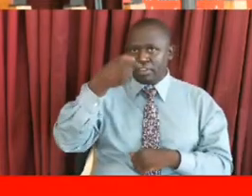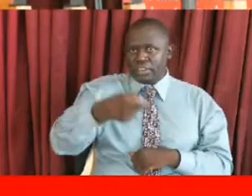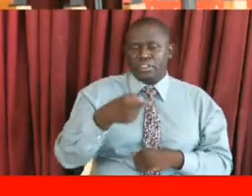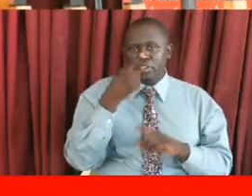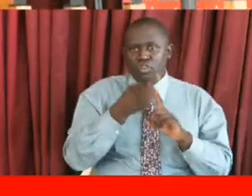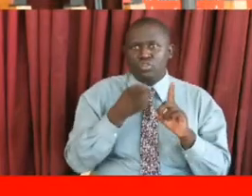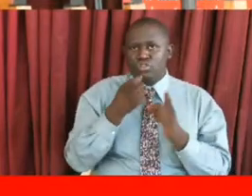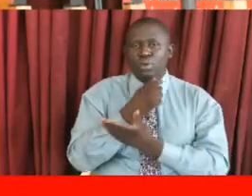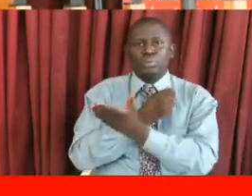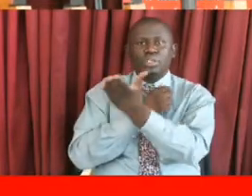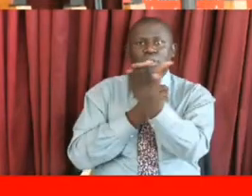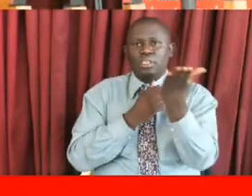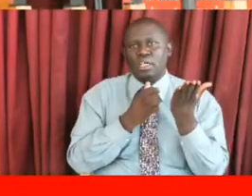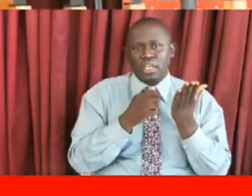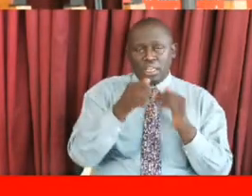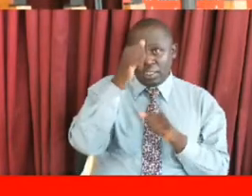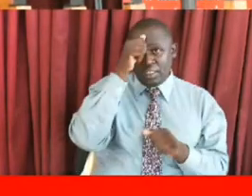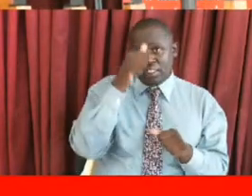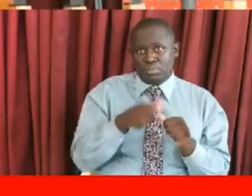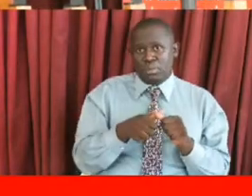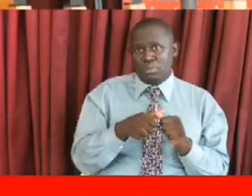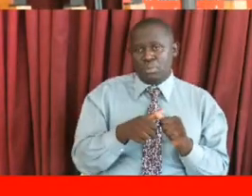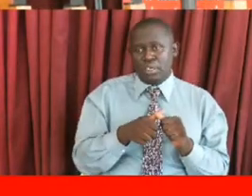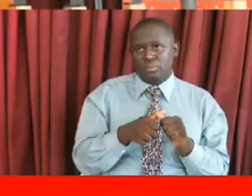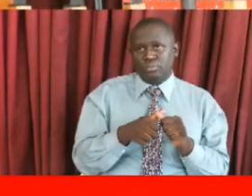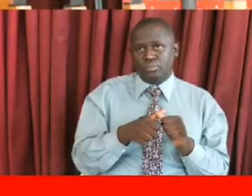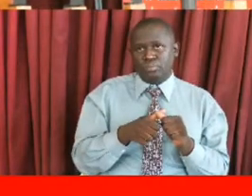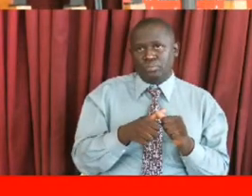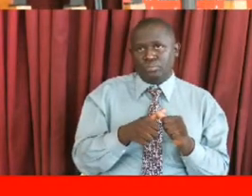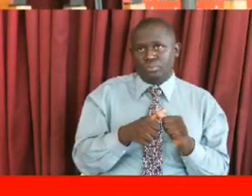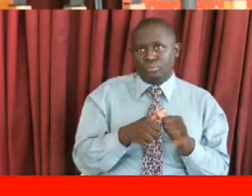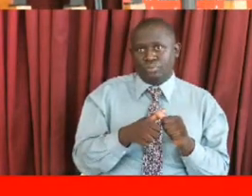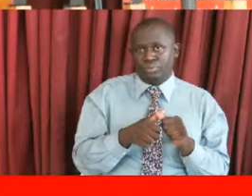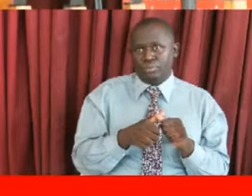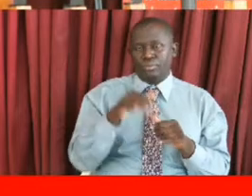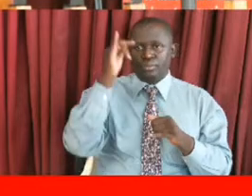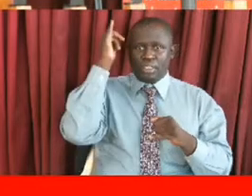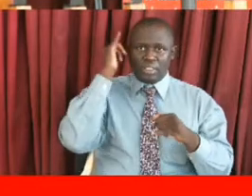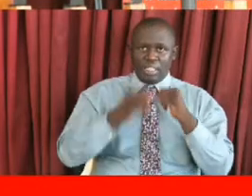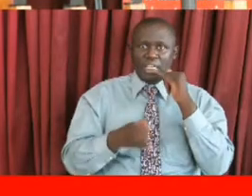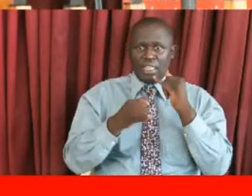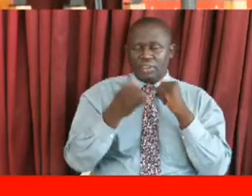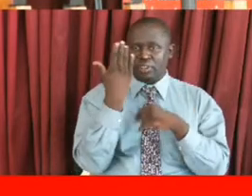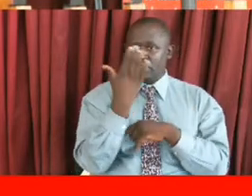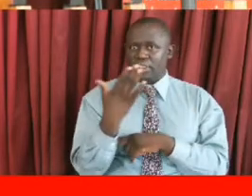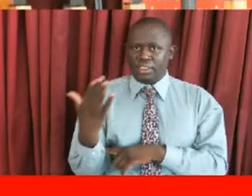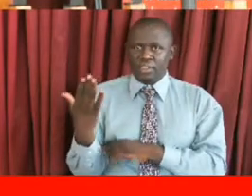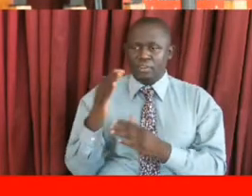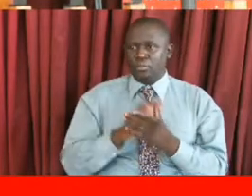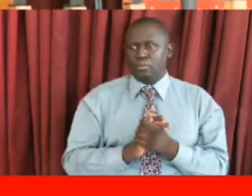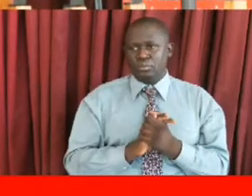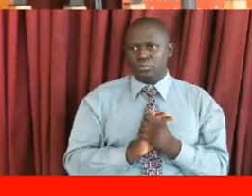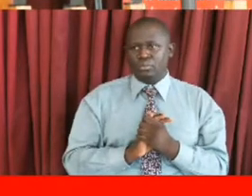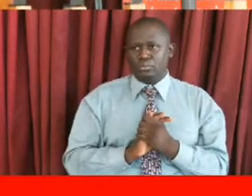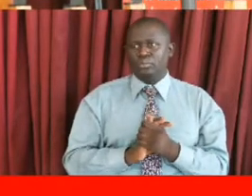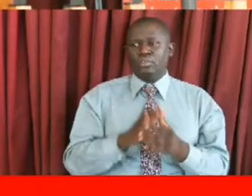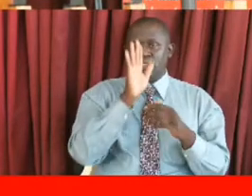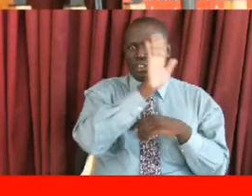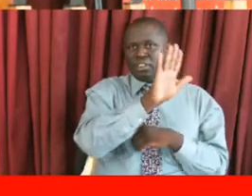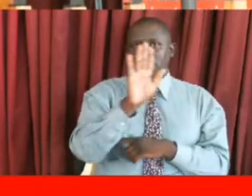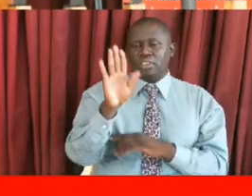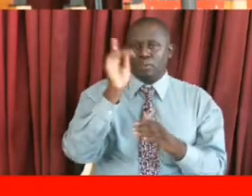from there remember the last thing is